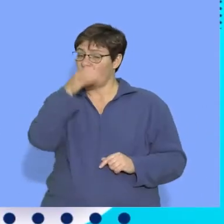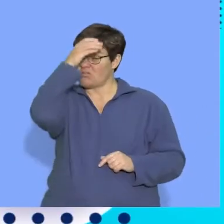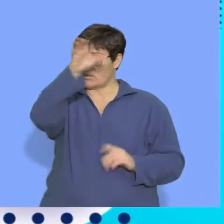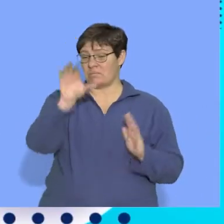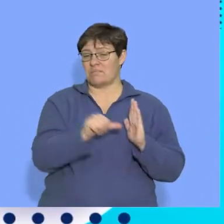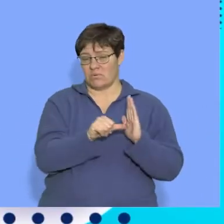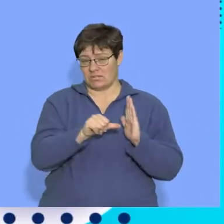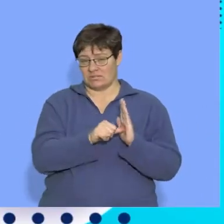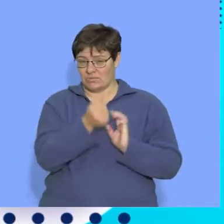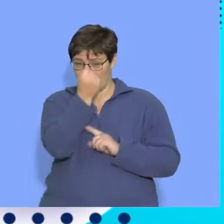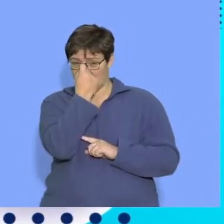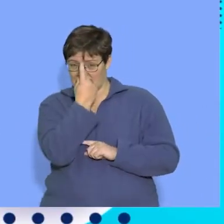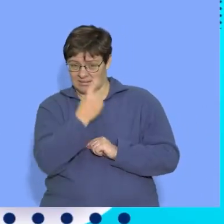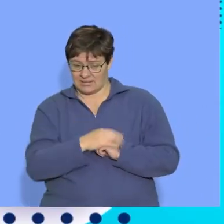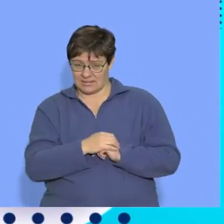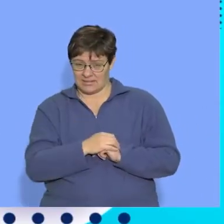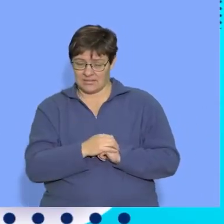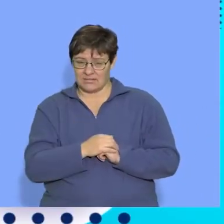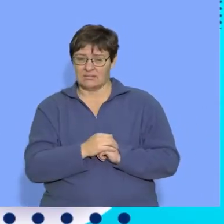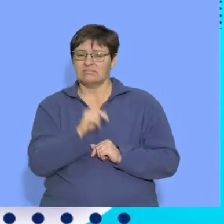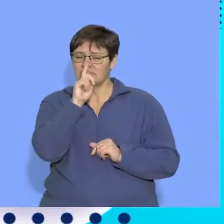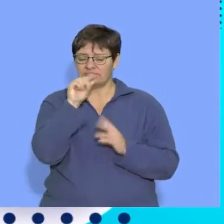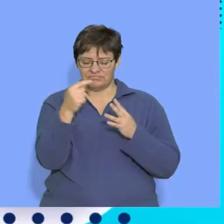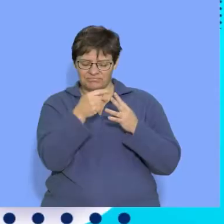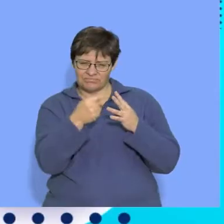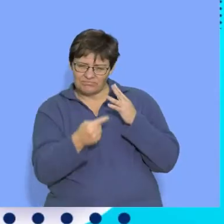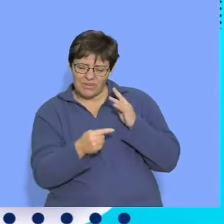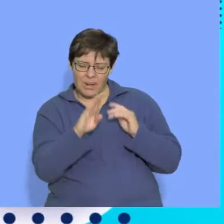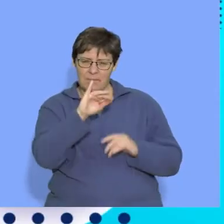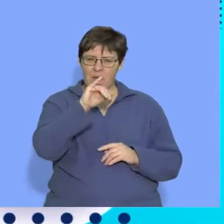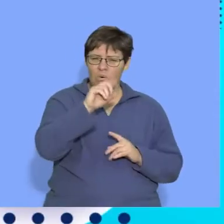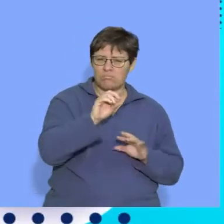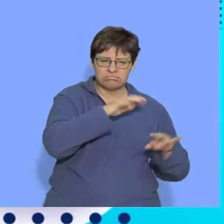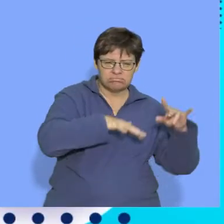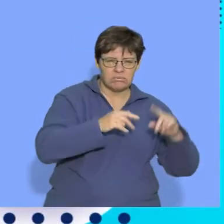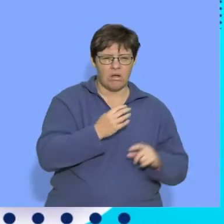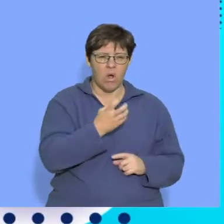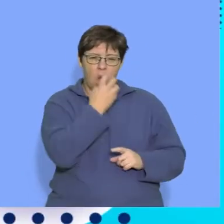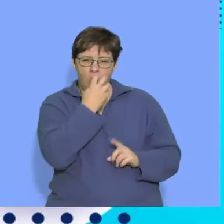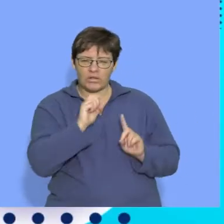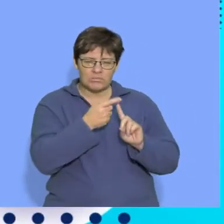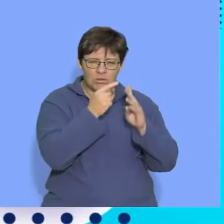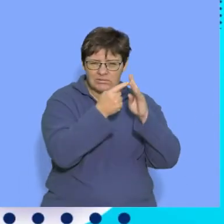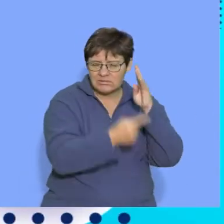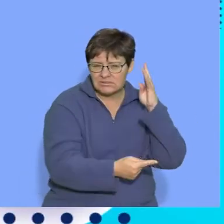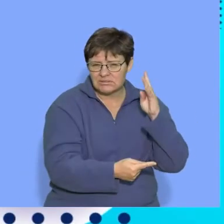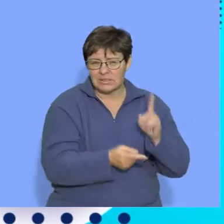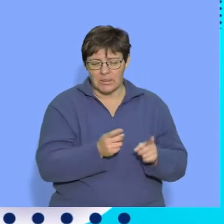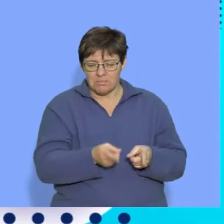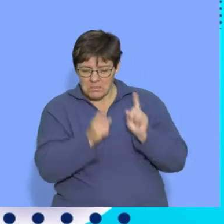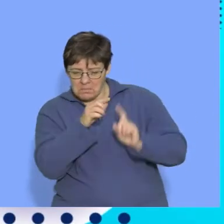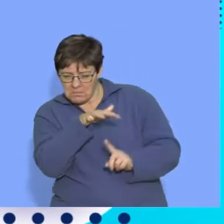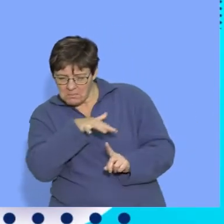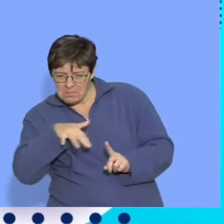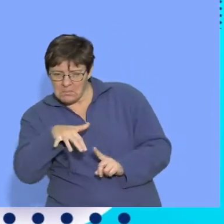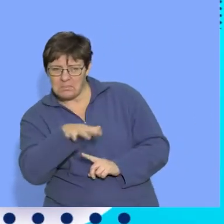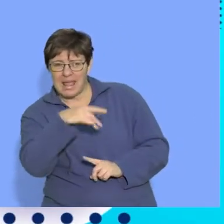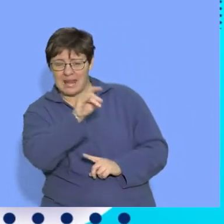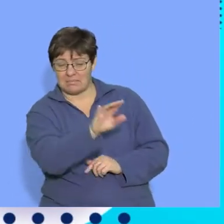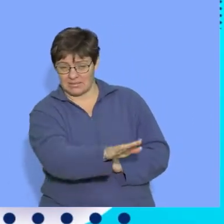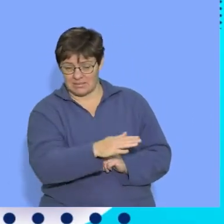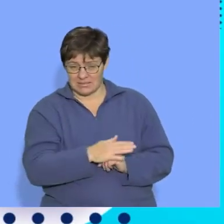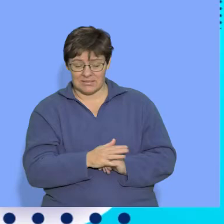for us to unpack and go and look at the different biomes, look at our hotspots, look at our endemic species. And those